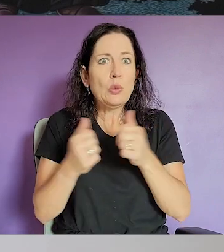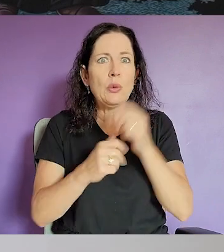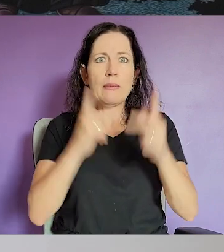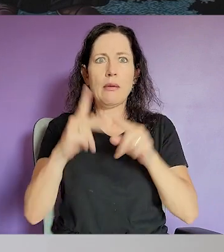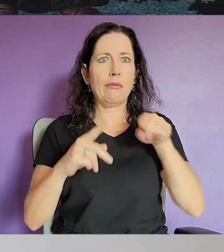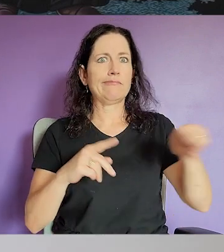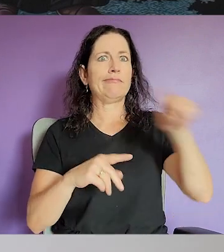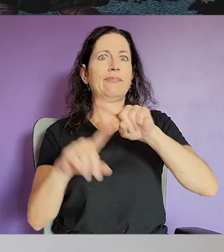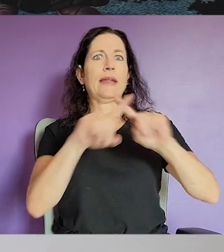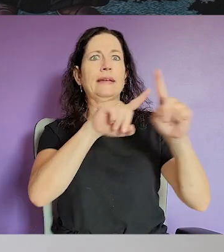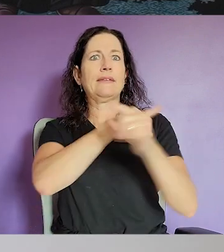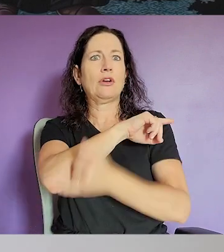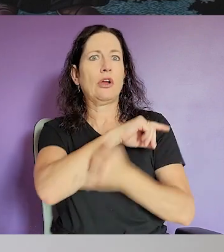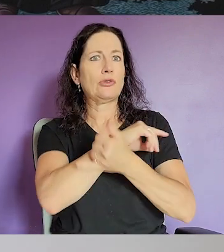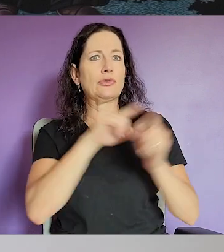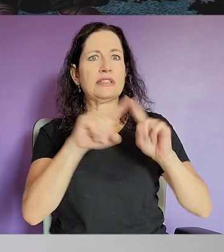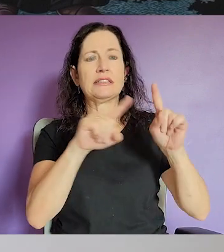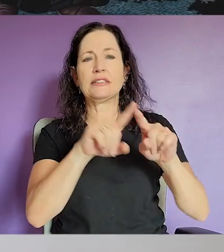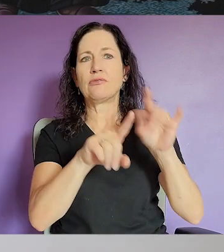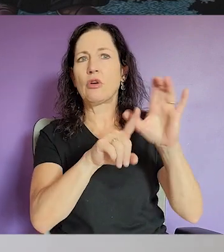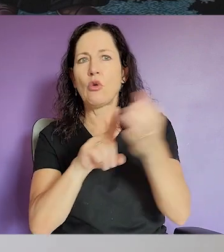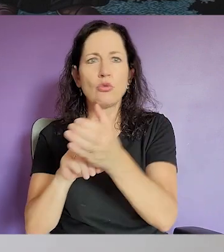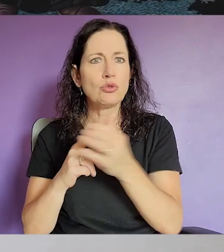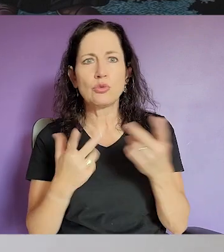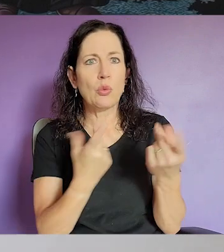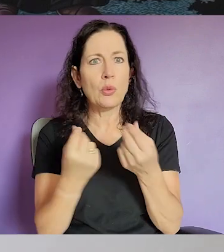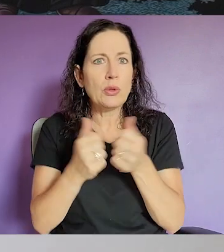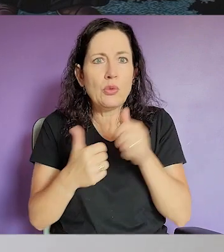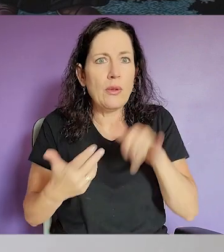foreigners? We'll come back to that.